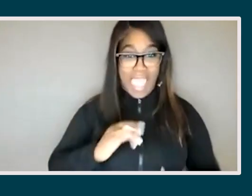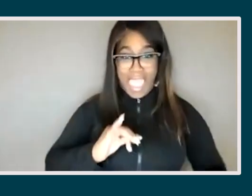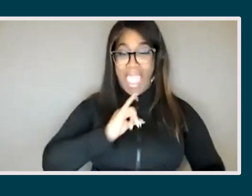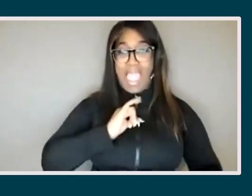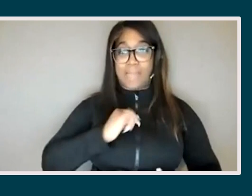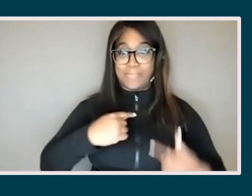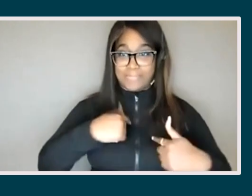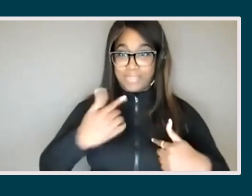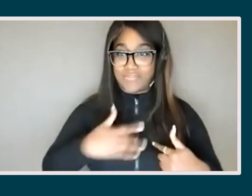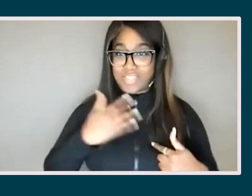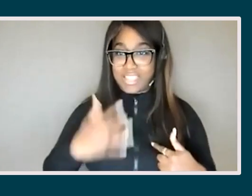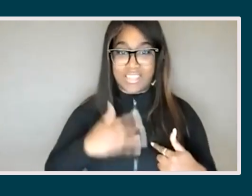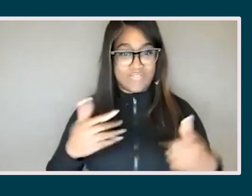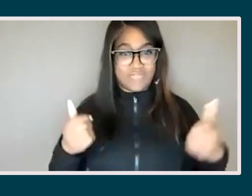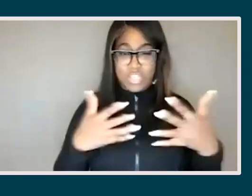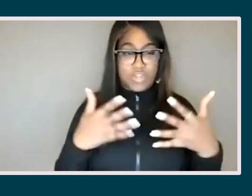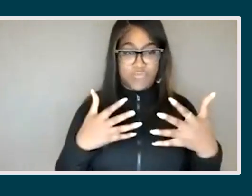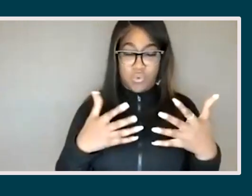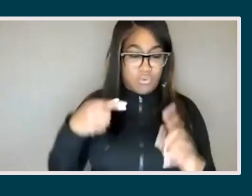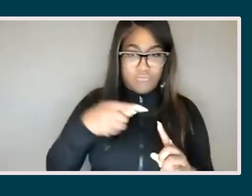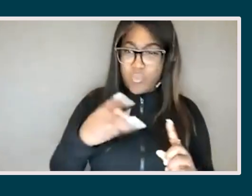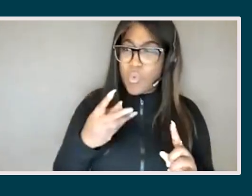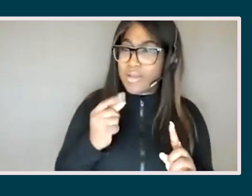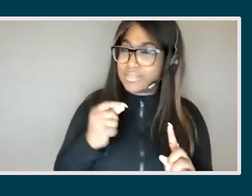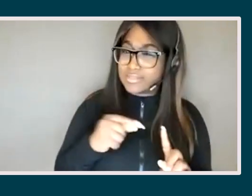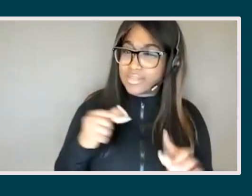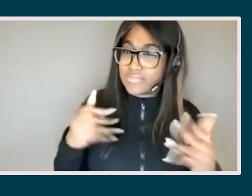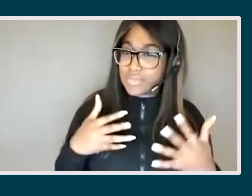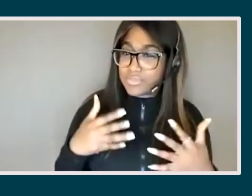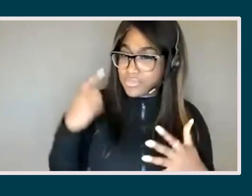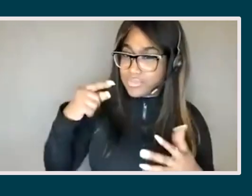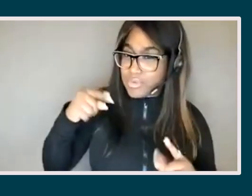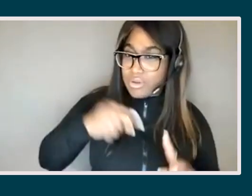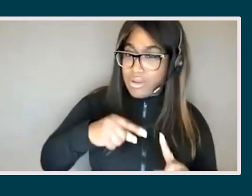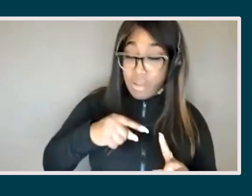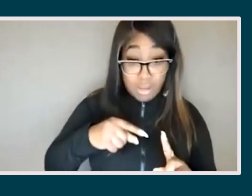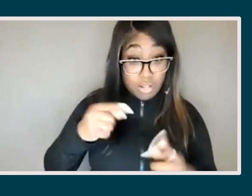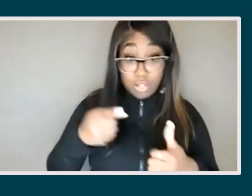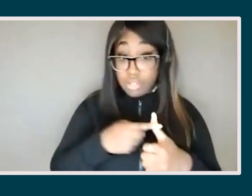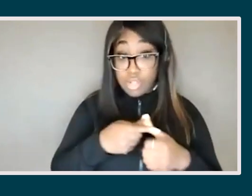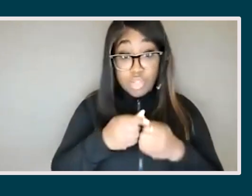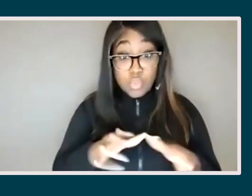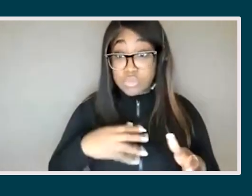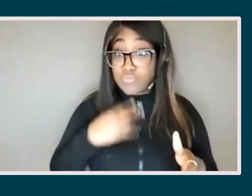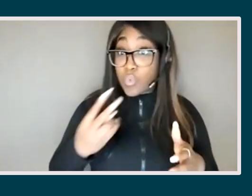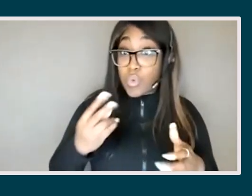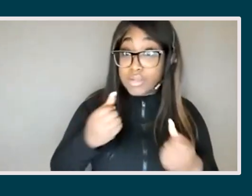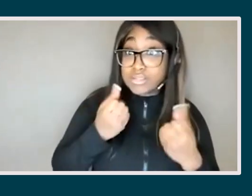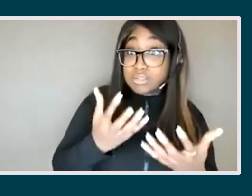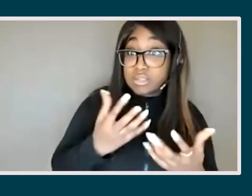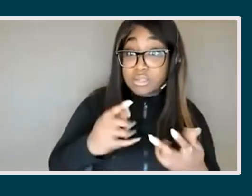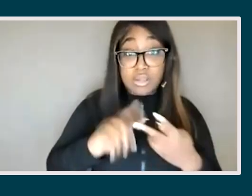fearful of what? What am I feeling fearful of? Am I feeling fearful of losing my voice? Am I fearful of losing